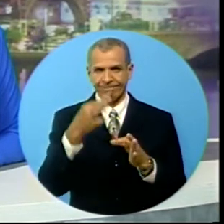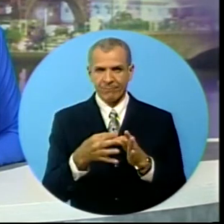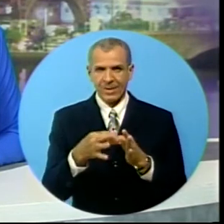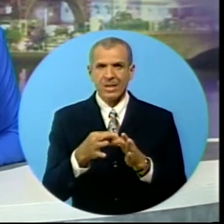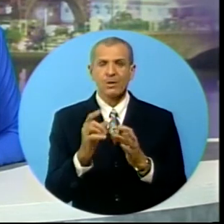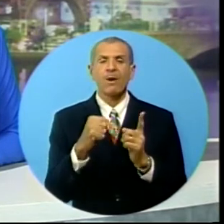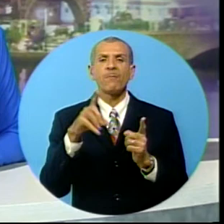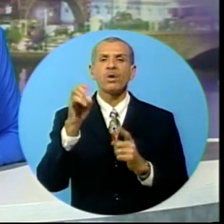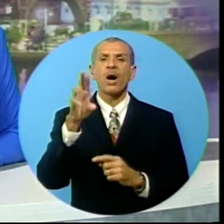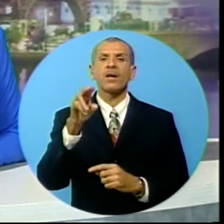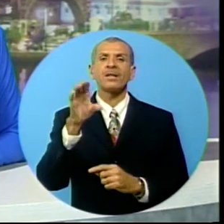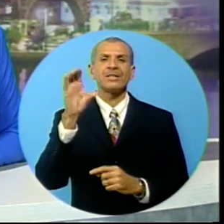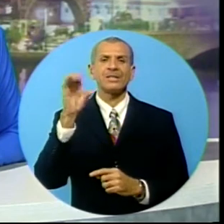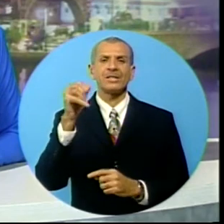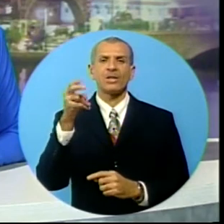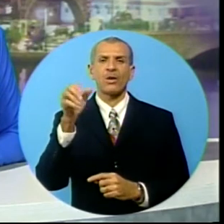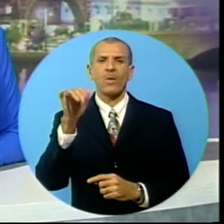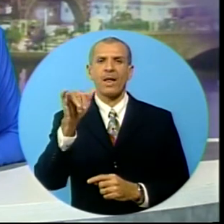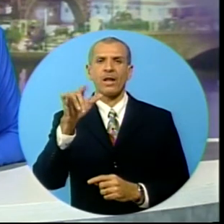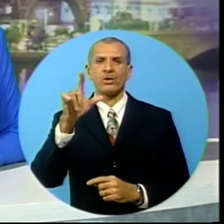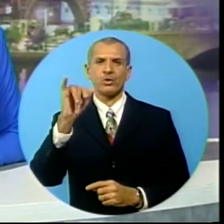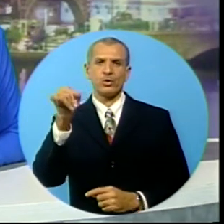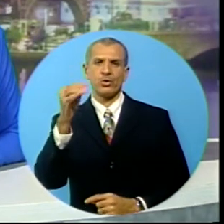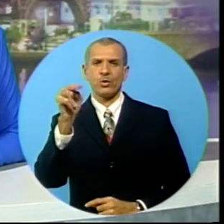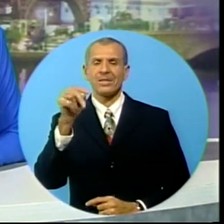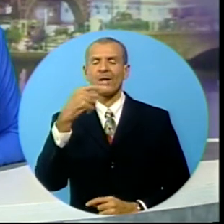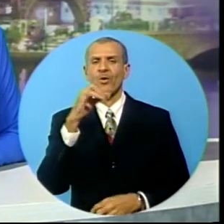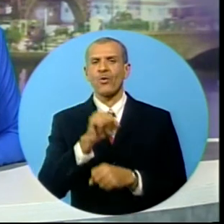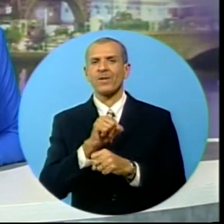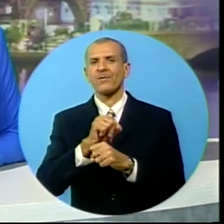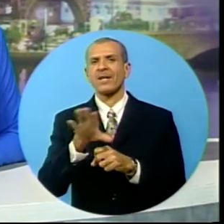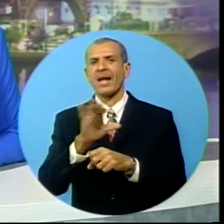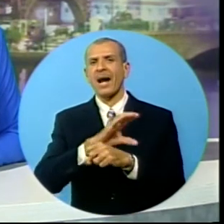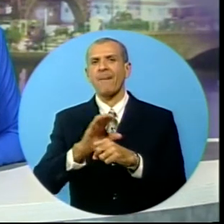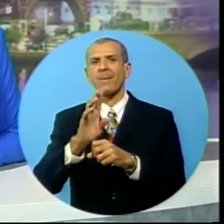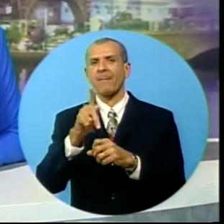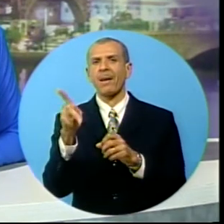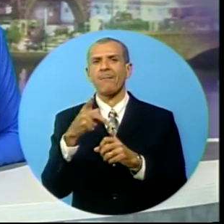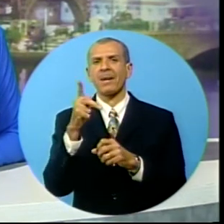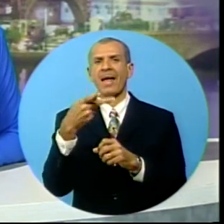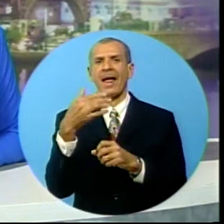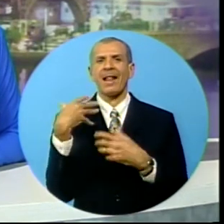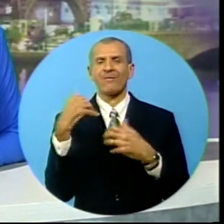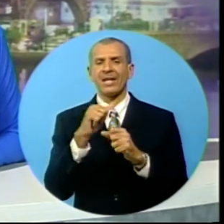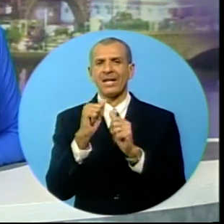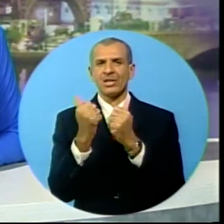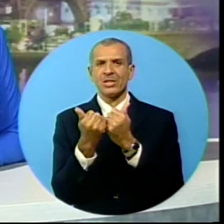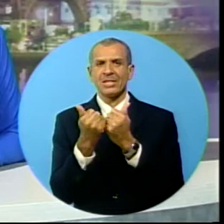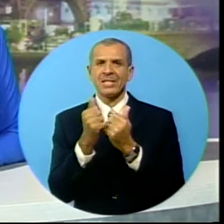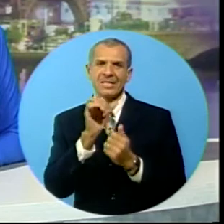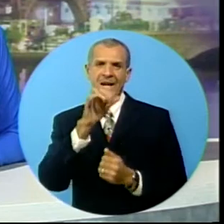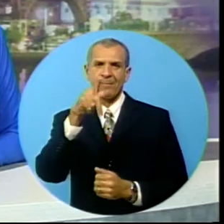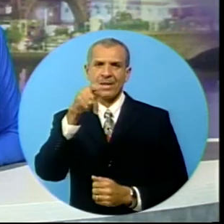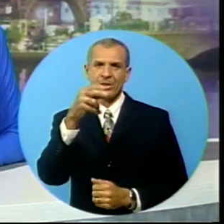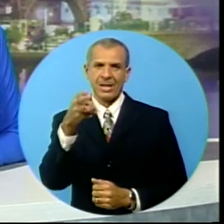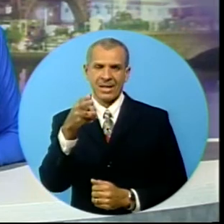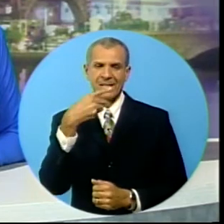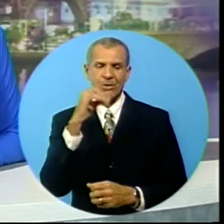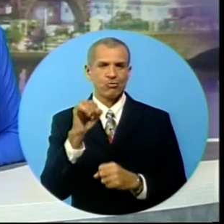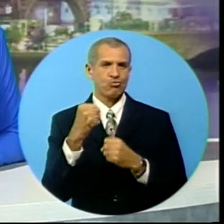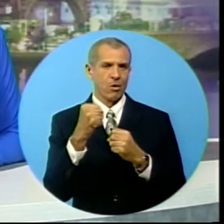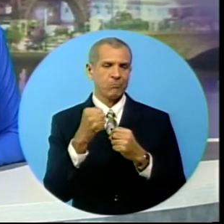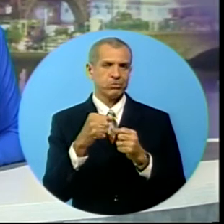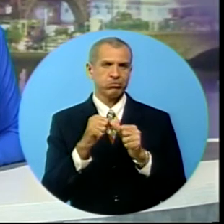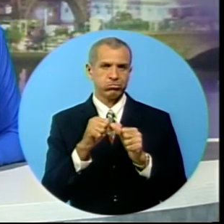comes from Dr. Cheryl Jones, who works with the Caribbean Public Health Agency, or CARPA. She says there's already a strong momentum with